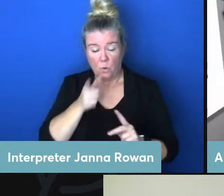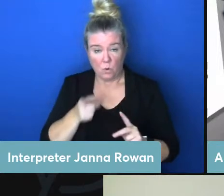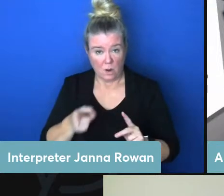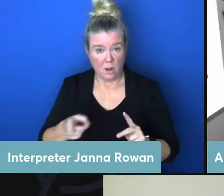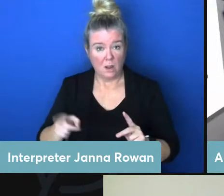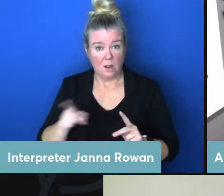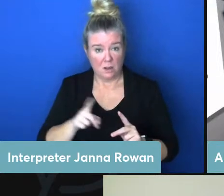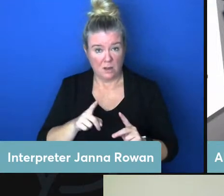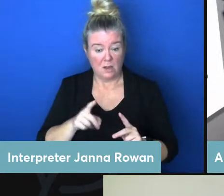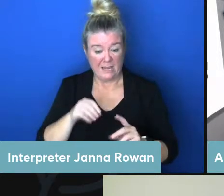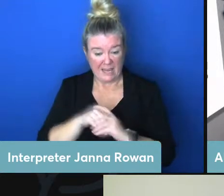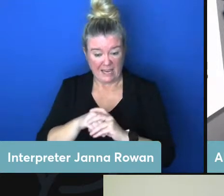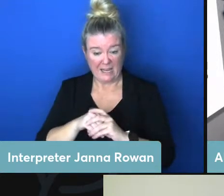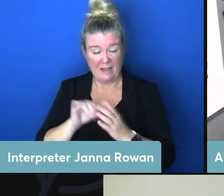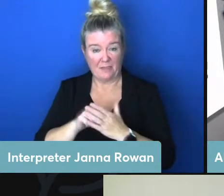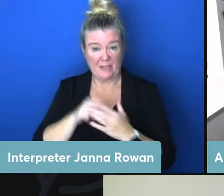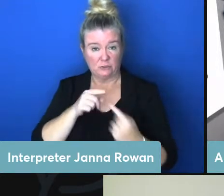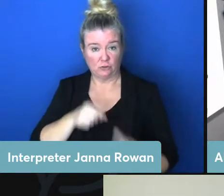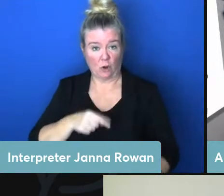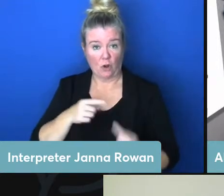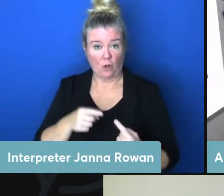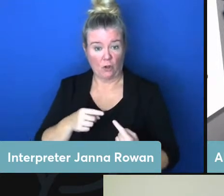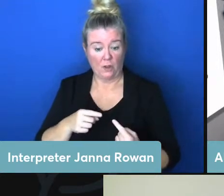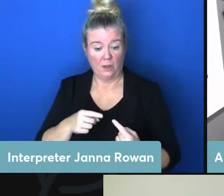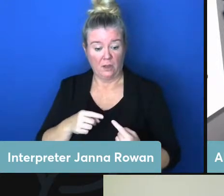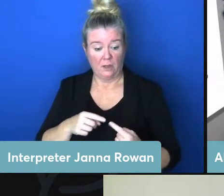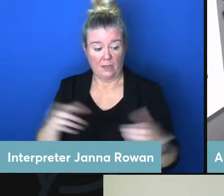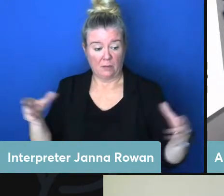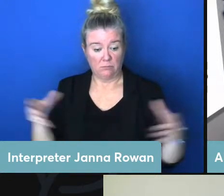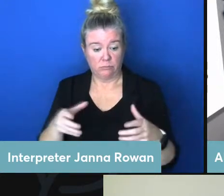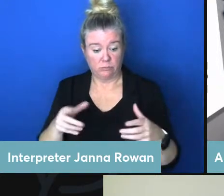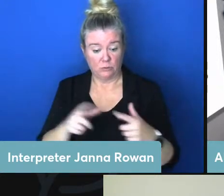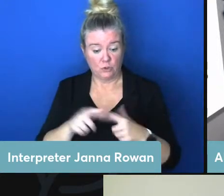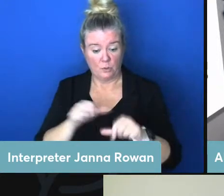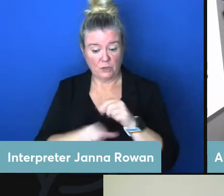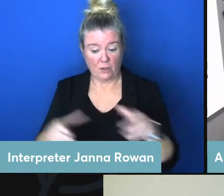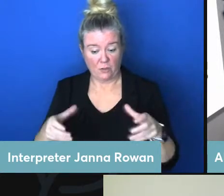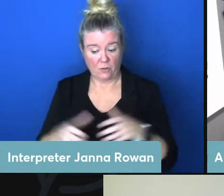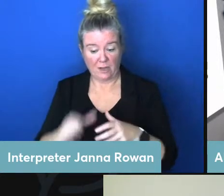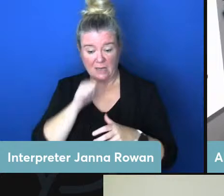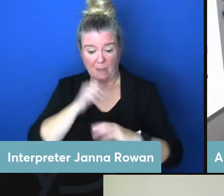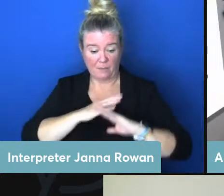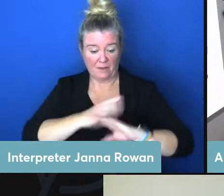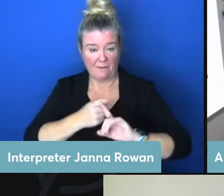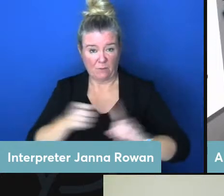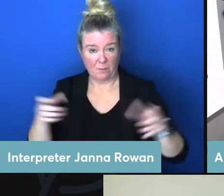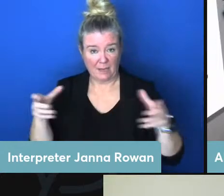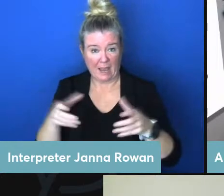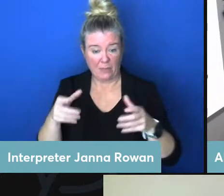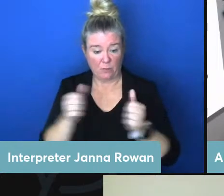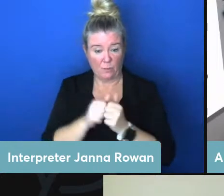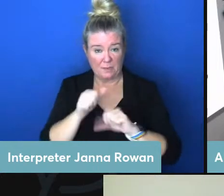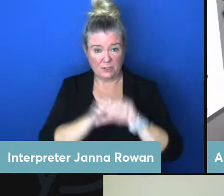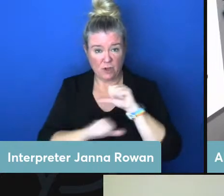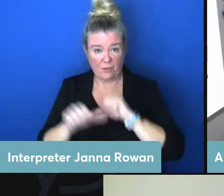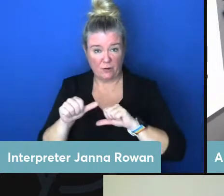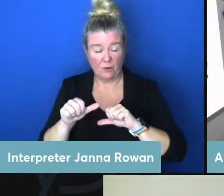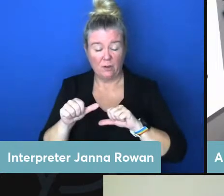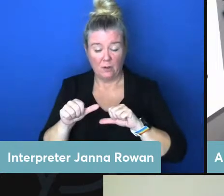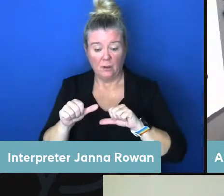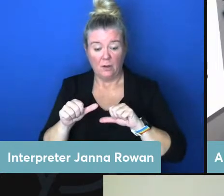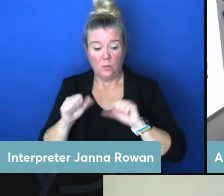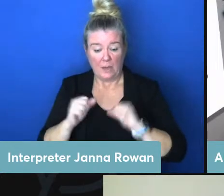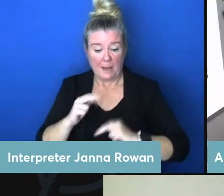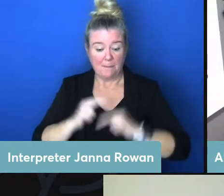who are in that struggle can gather and not be prevented from that gathering, we can